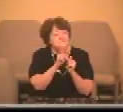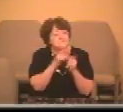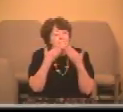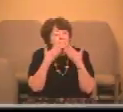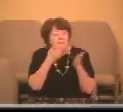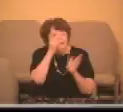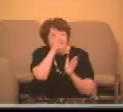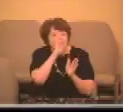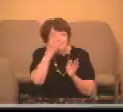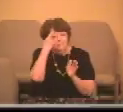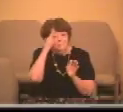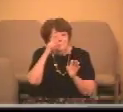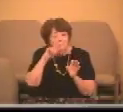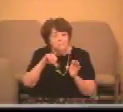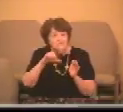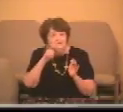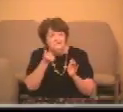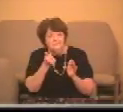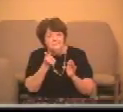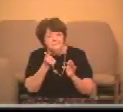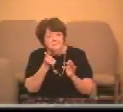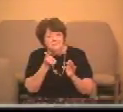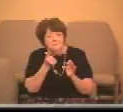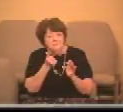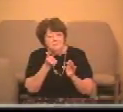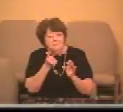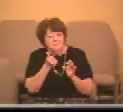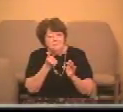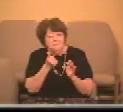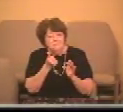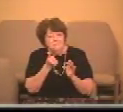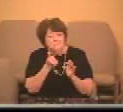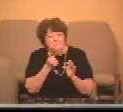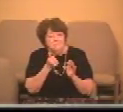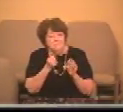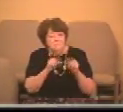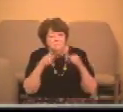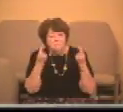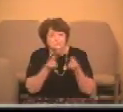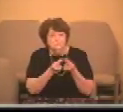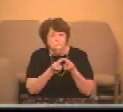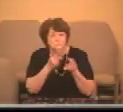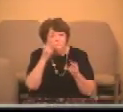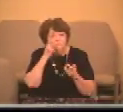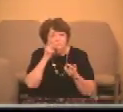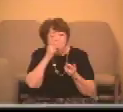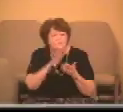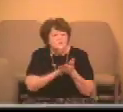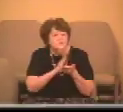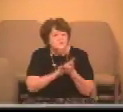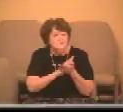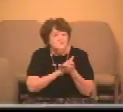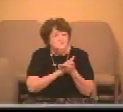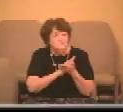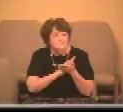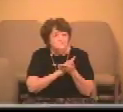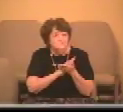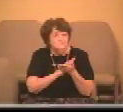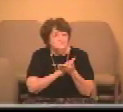Thank you, God, for yet another stack of pink slips that sit on this altar from the prayer box at the